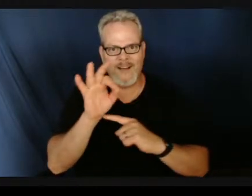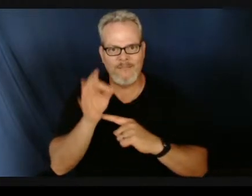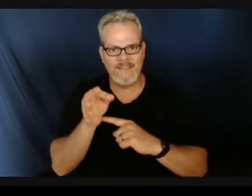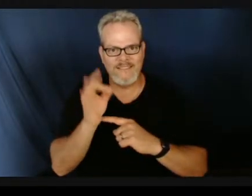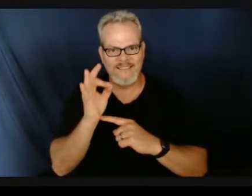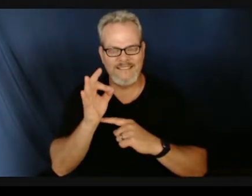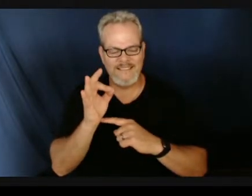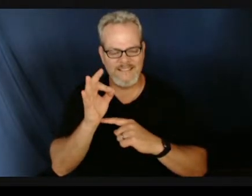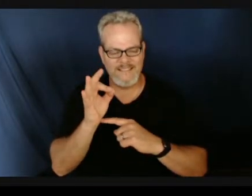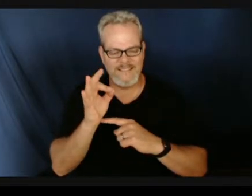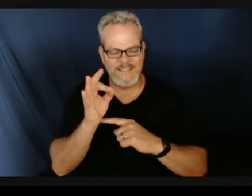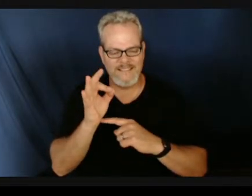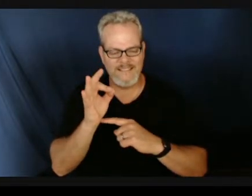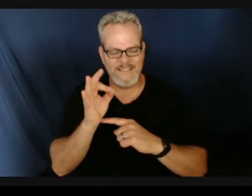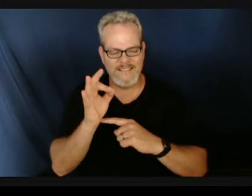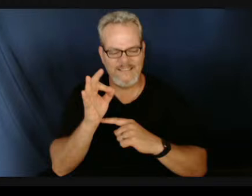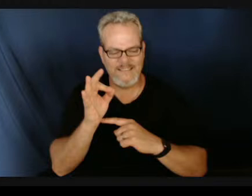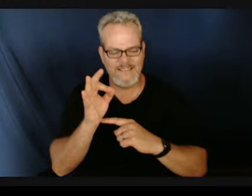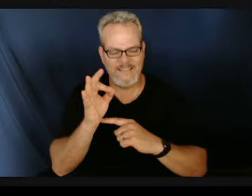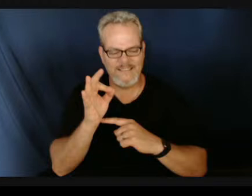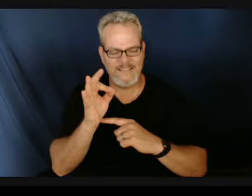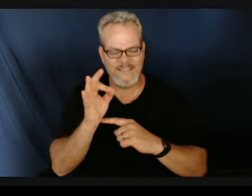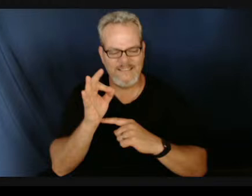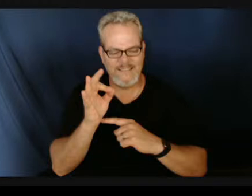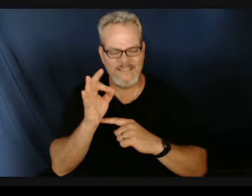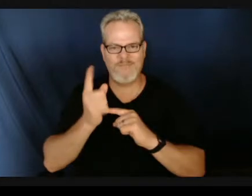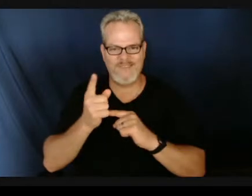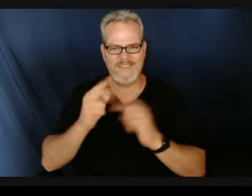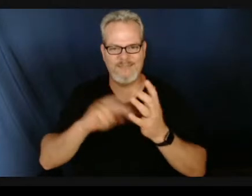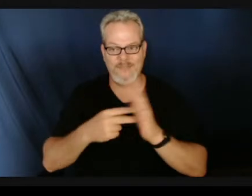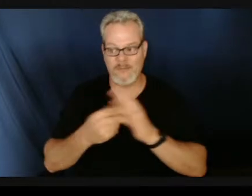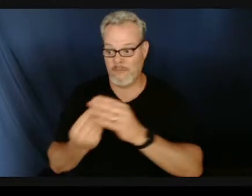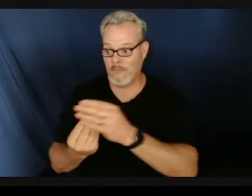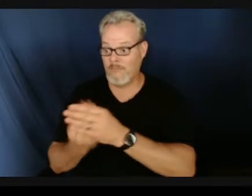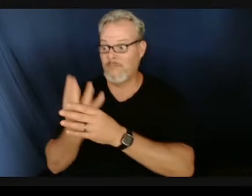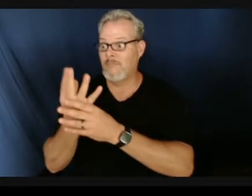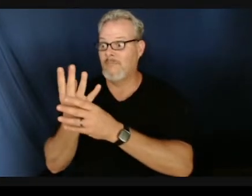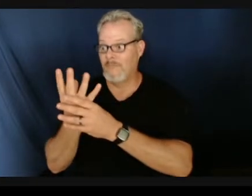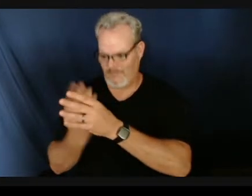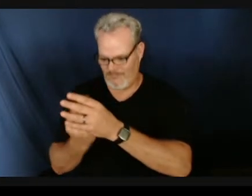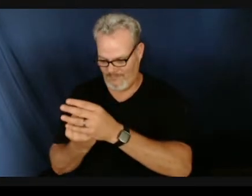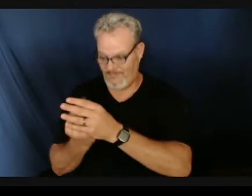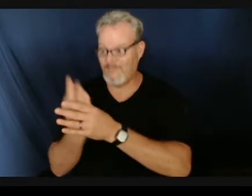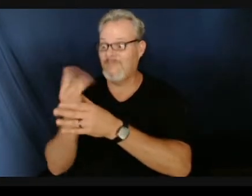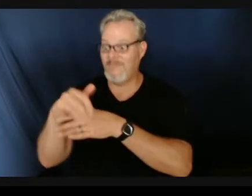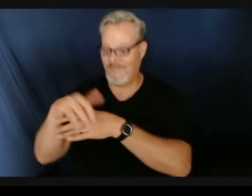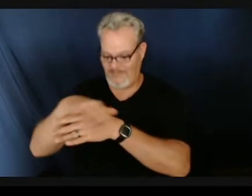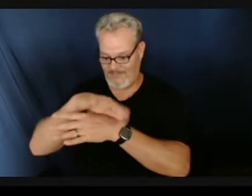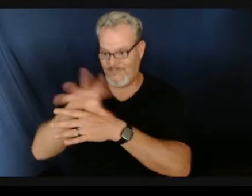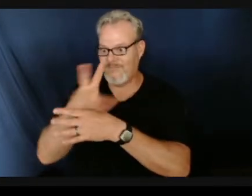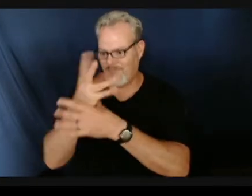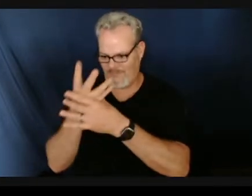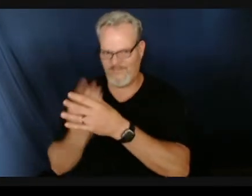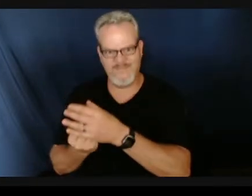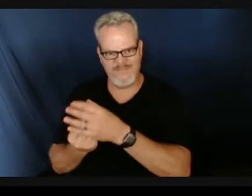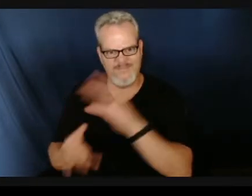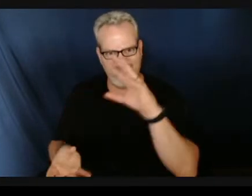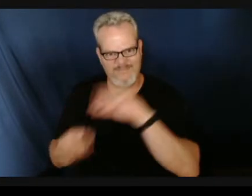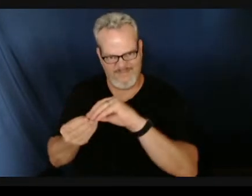of cycle of it rising and falling in event. So let me just put this back up here and take a drink.